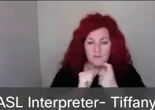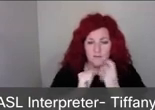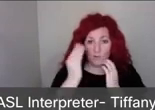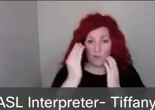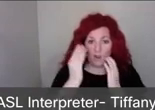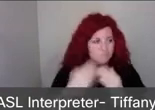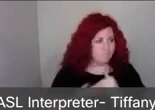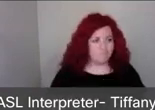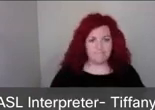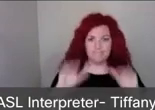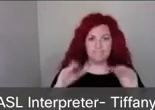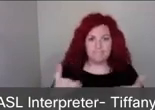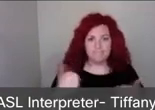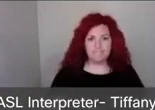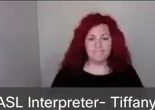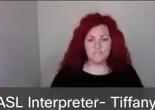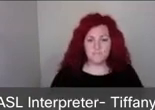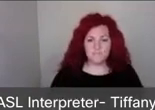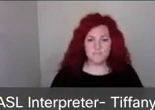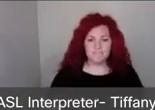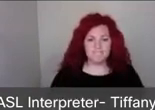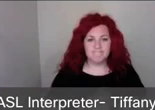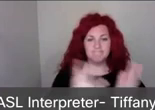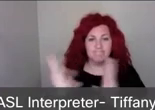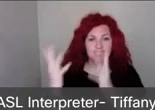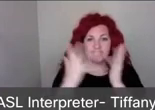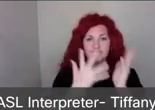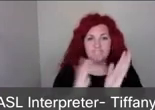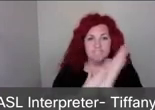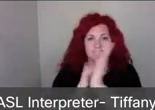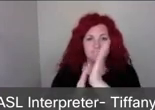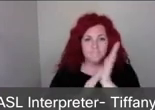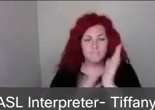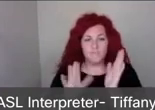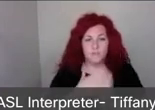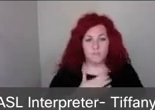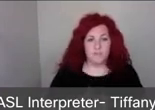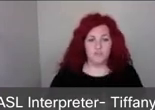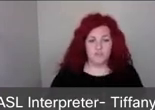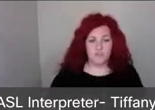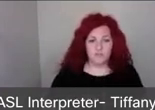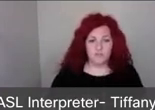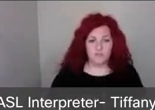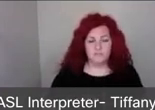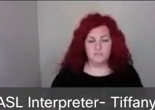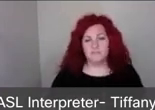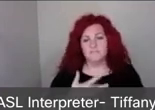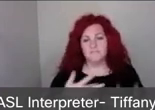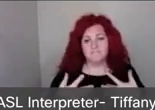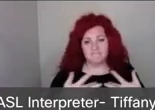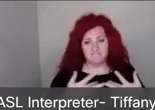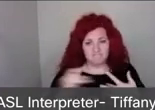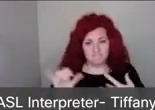native. And I applaud everyone for all their passion and their concern. I